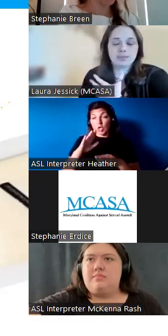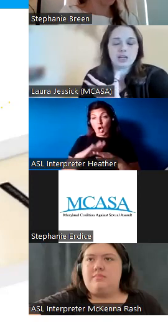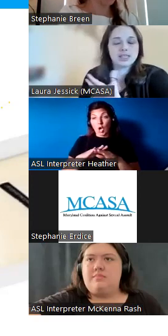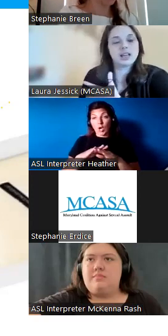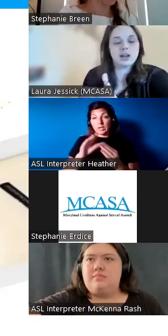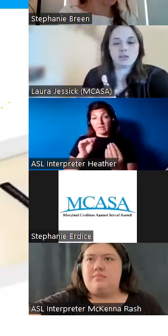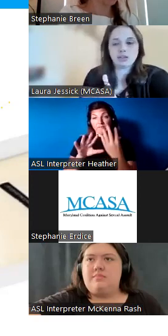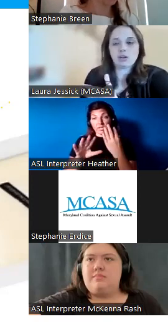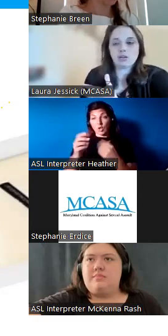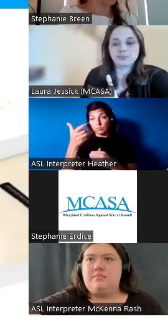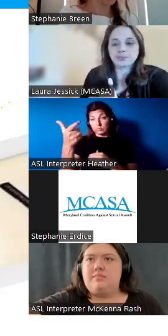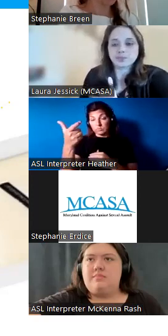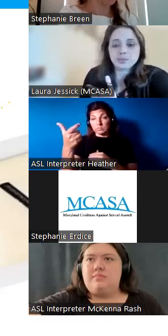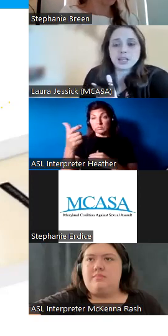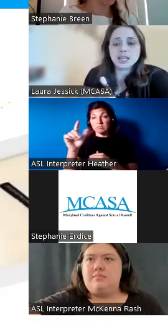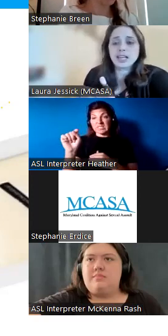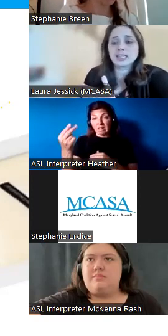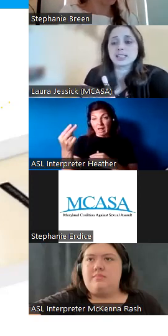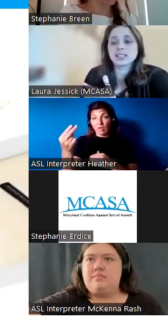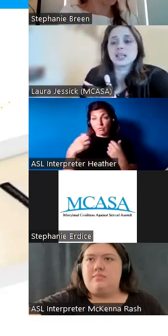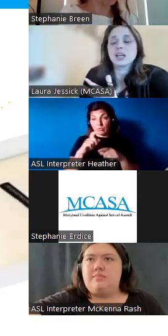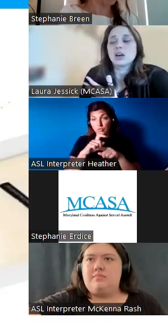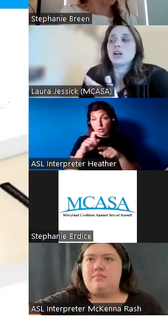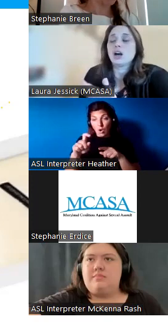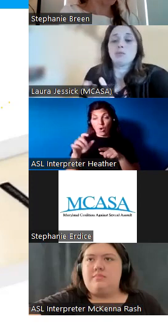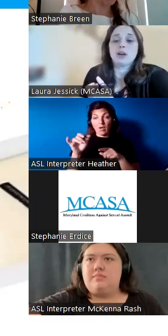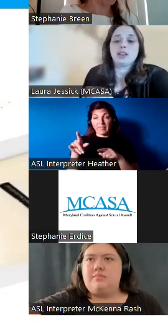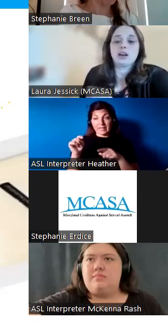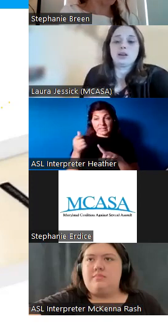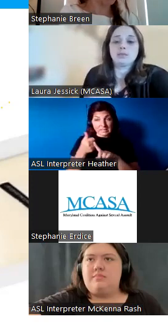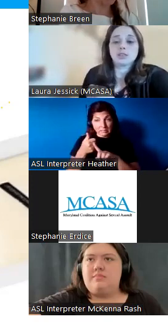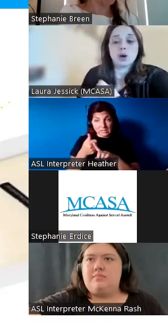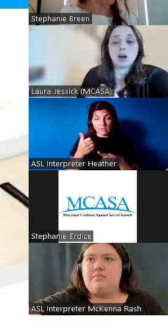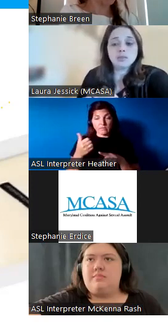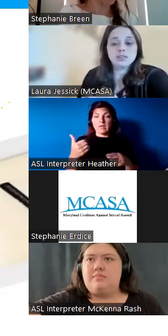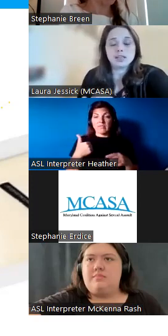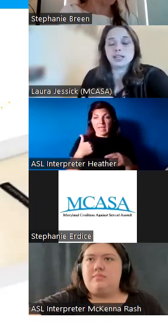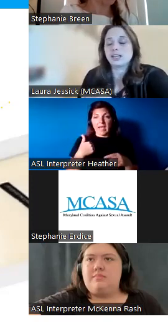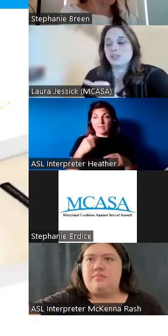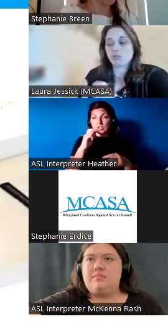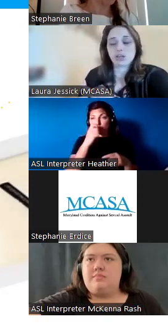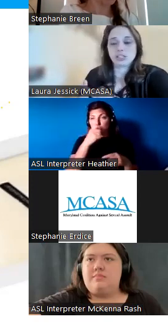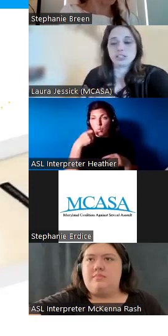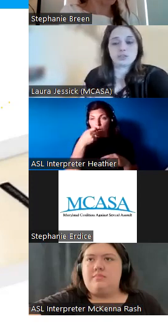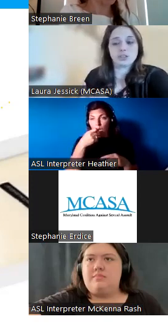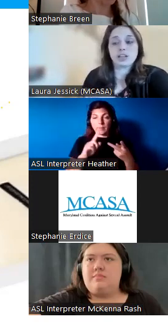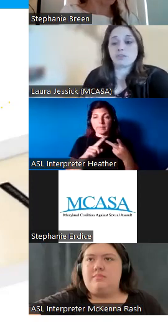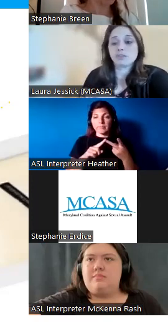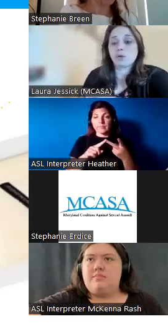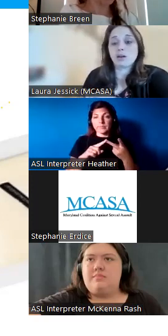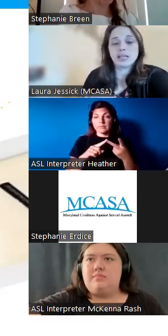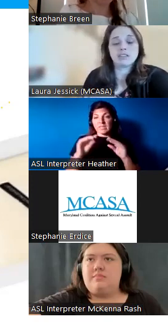call or telehealth call. The kits come with swabs and instructions